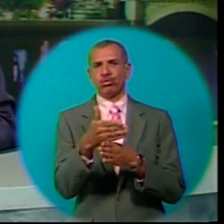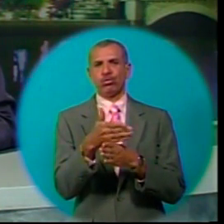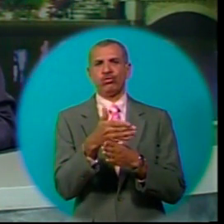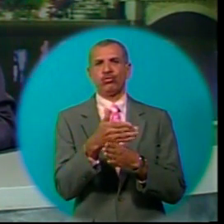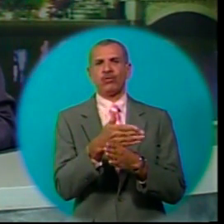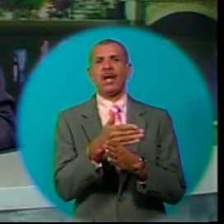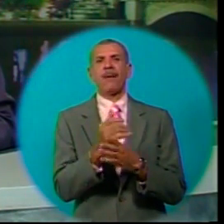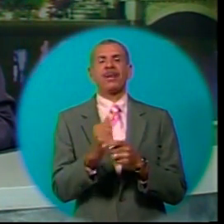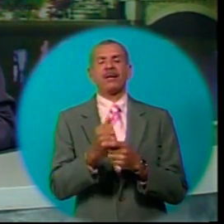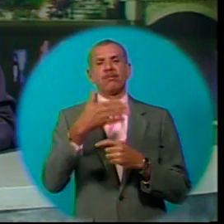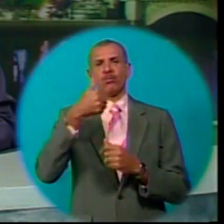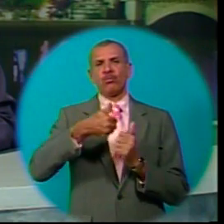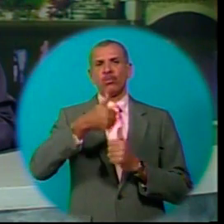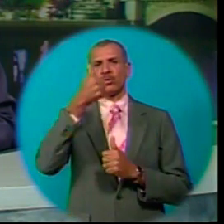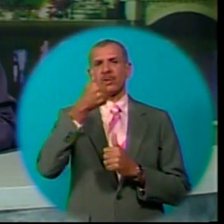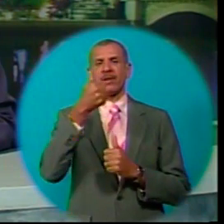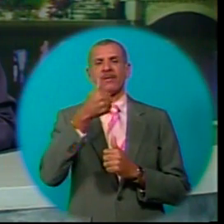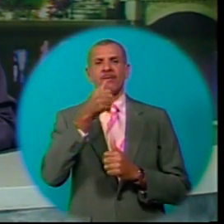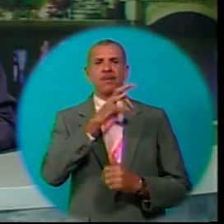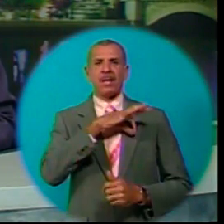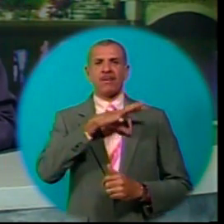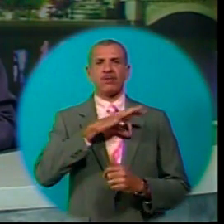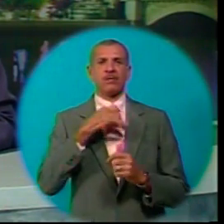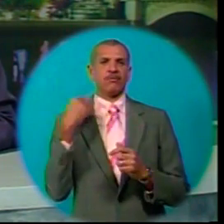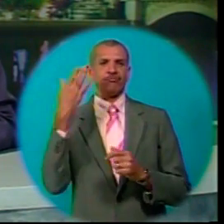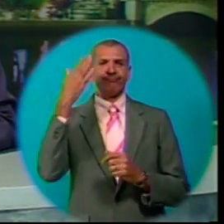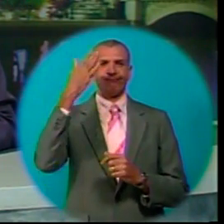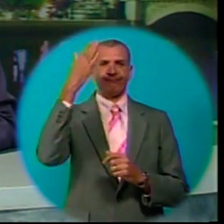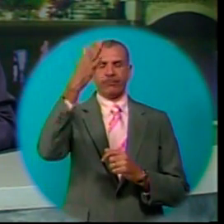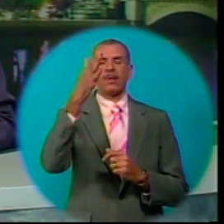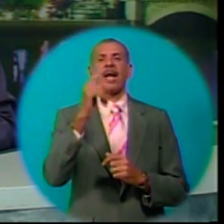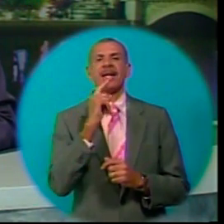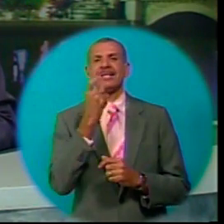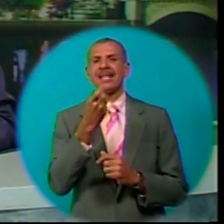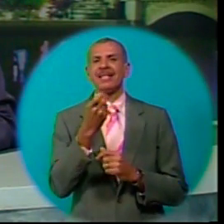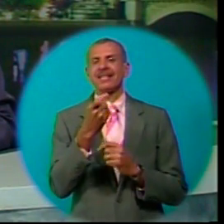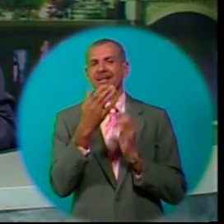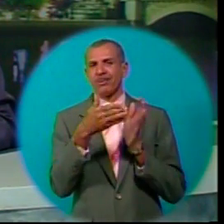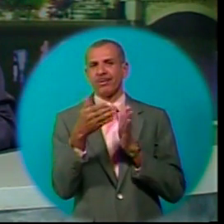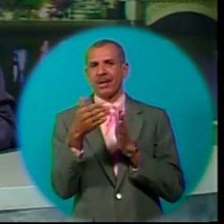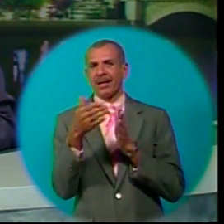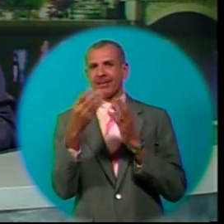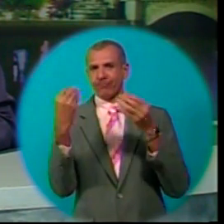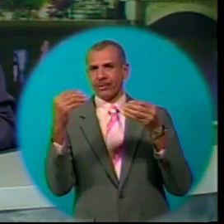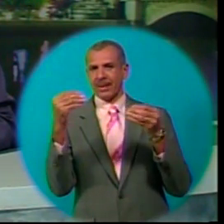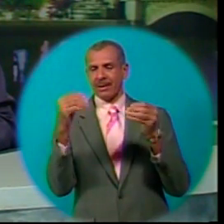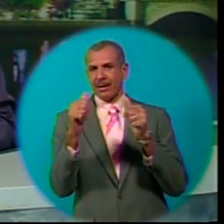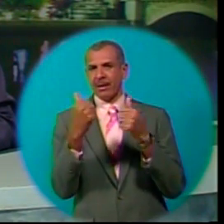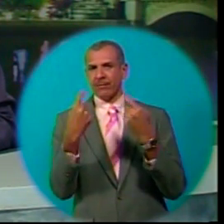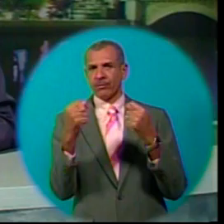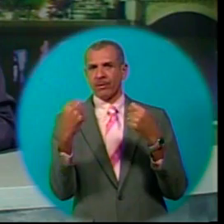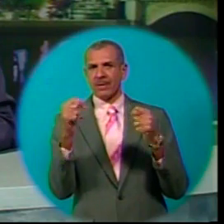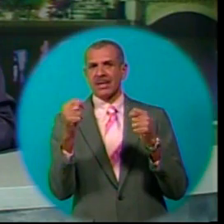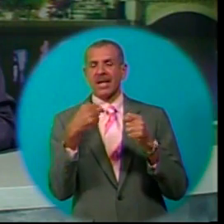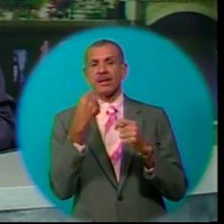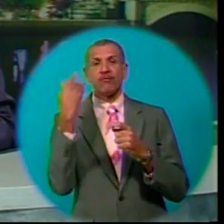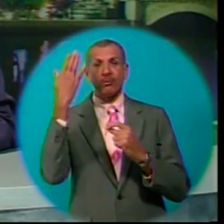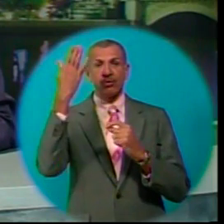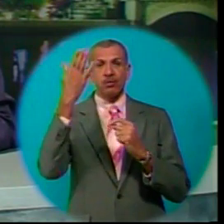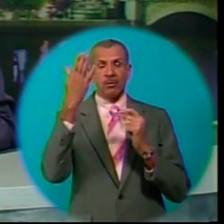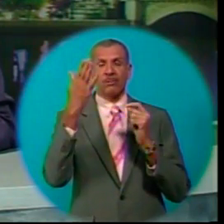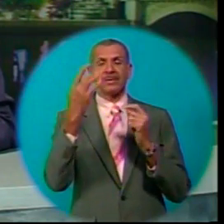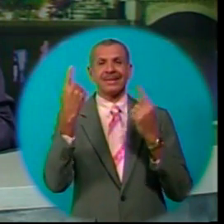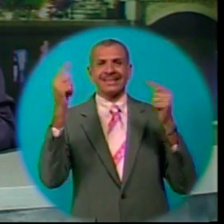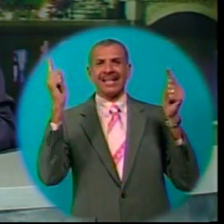and maximize the benefits over the long term. In terms of positioning the marketing effort, Mr. Seeley says future prosperity